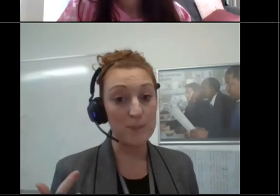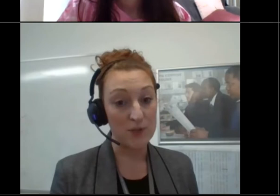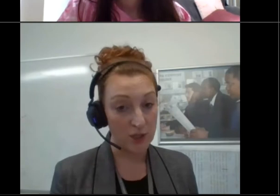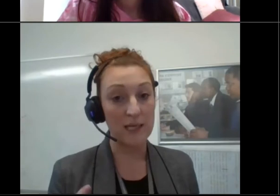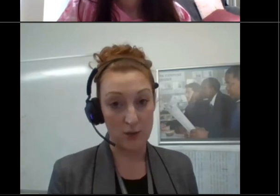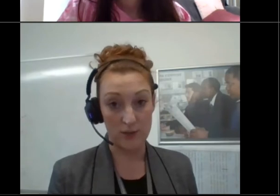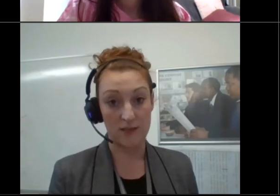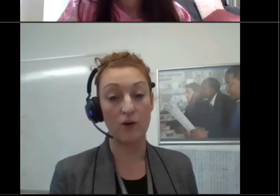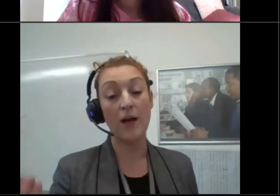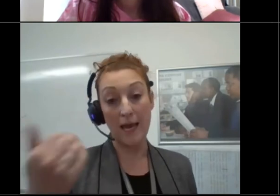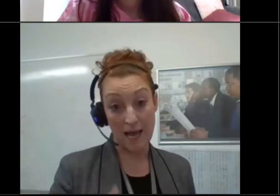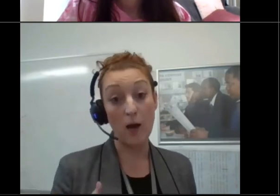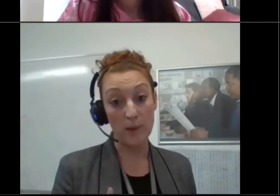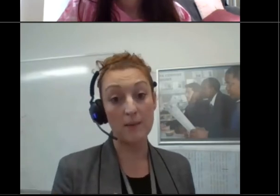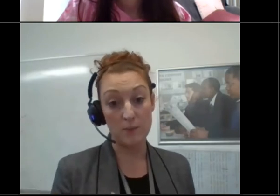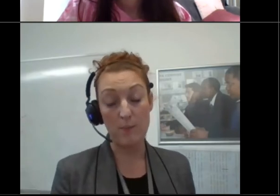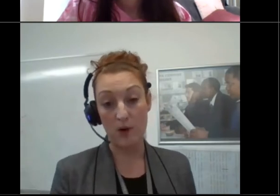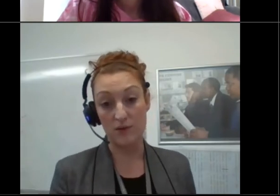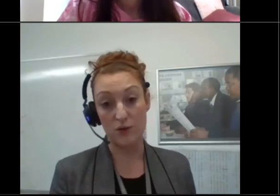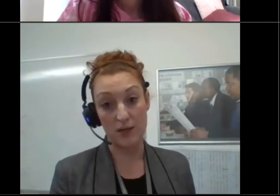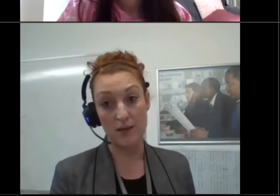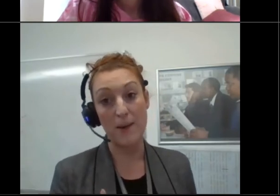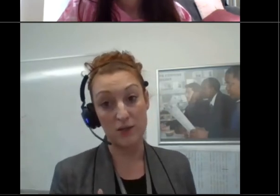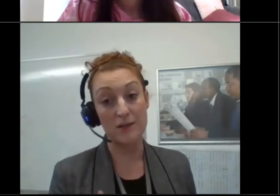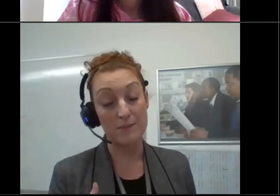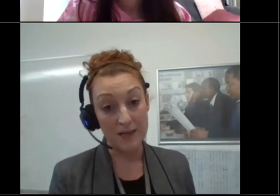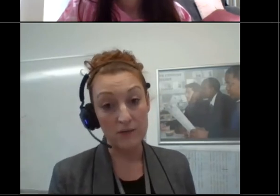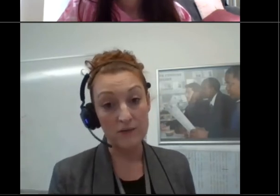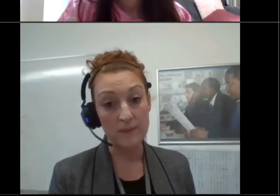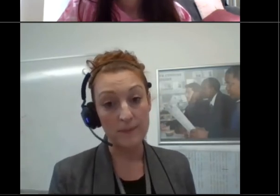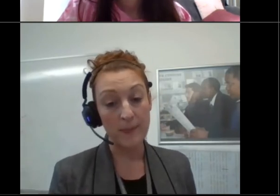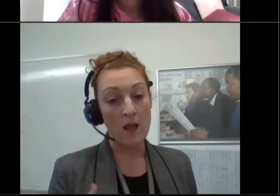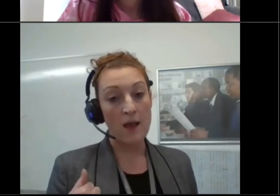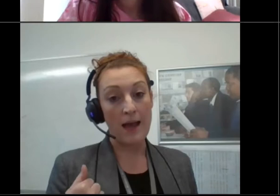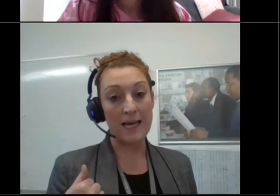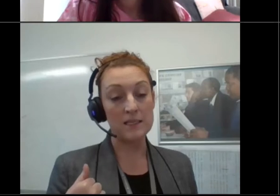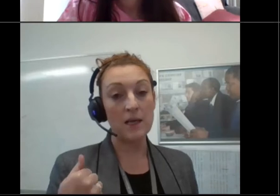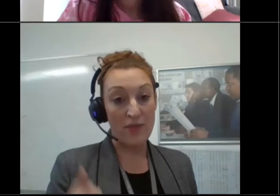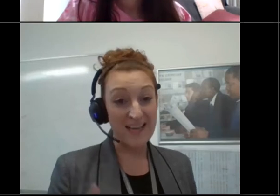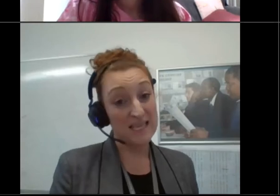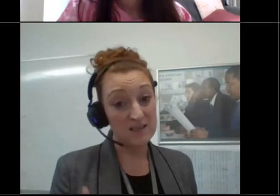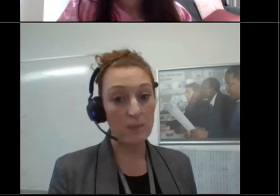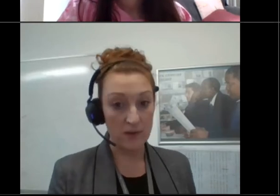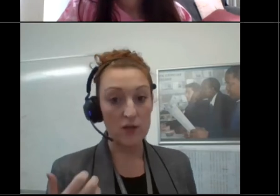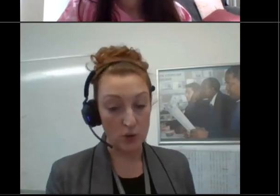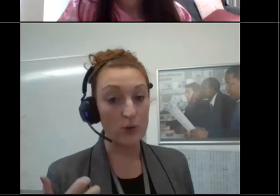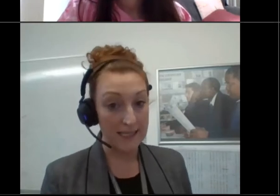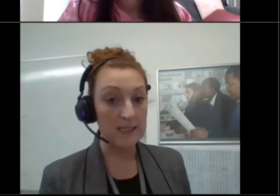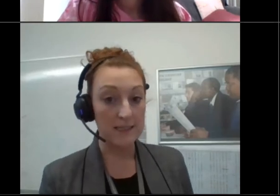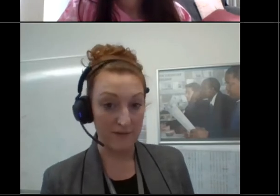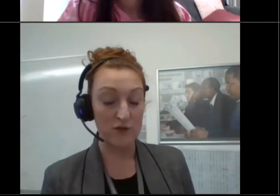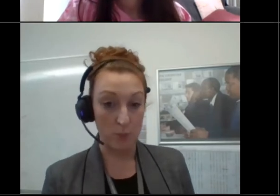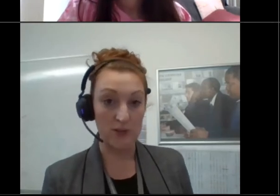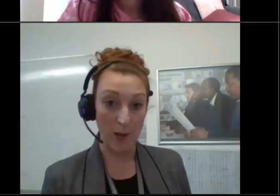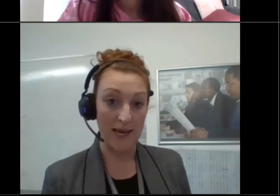person, is absolutely critical in helping them to be part of the journey that manages themselves. And that is something